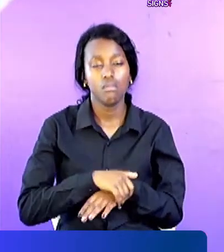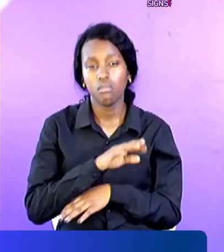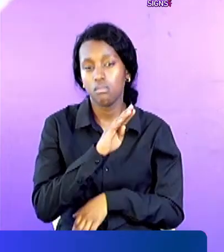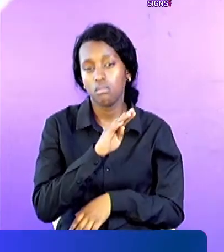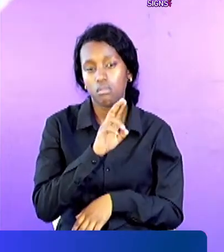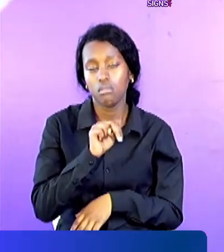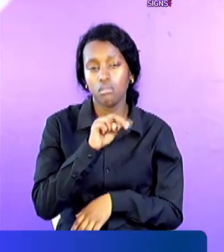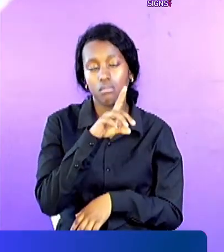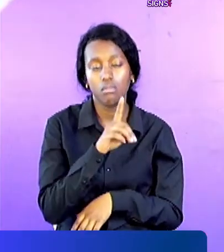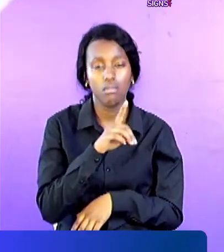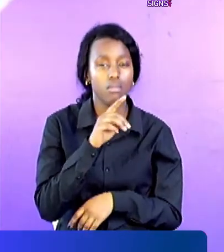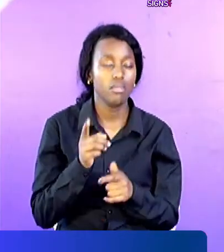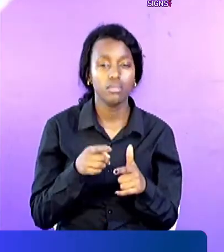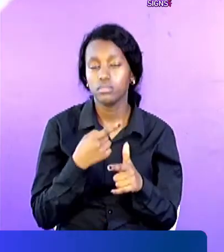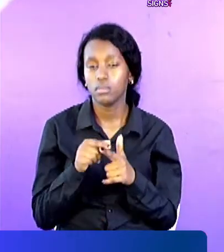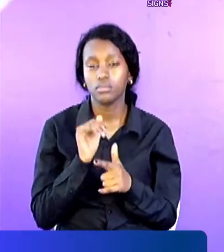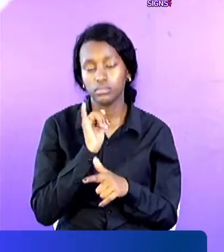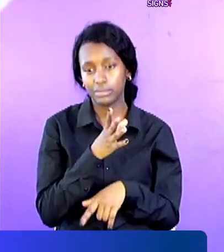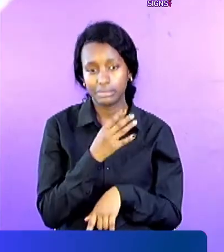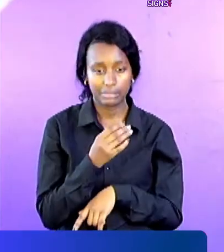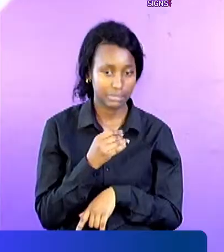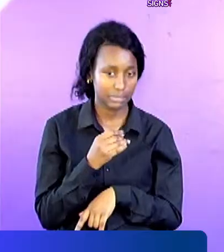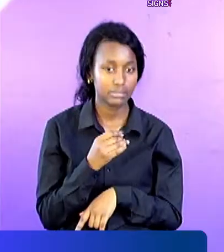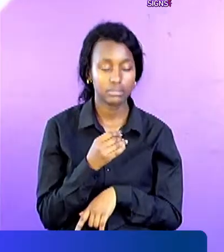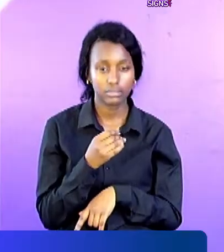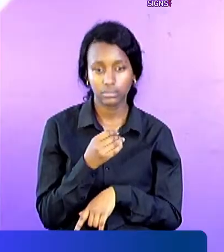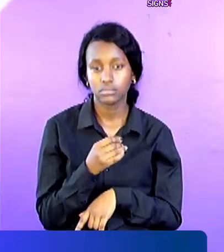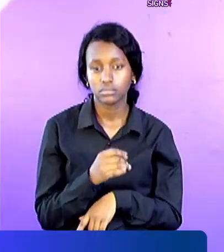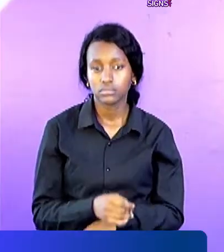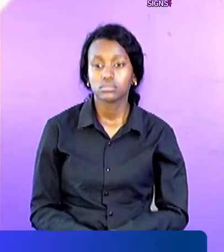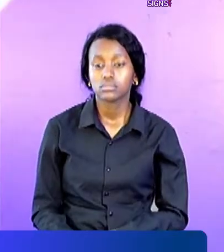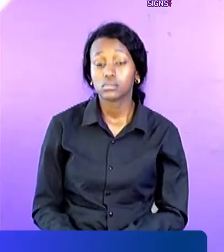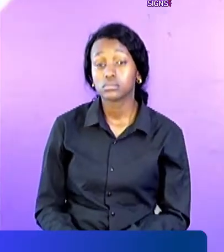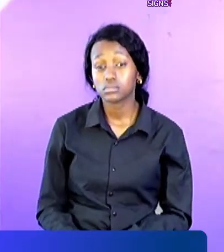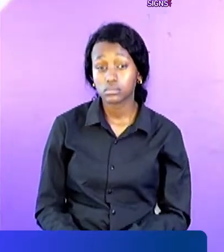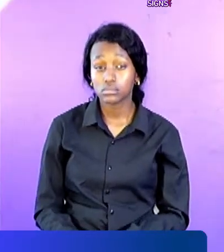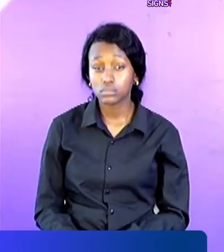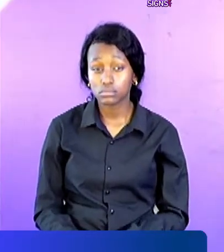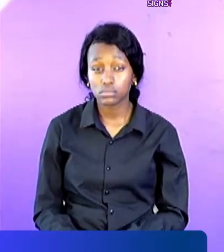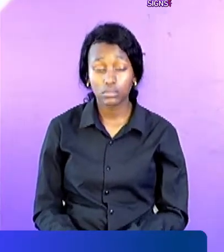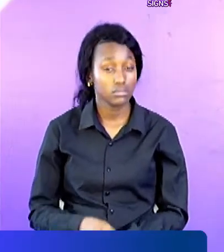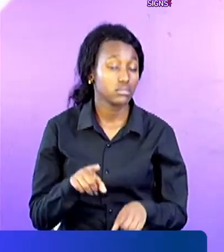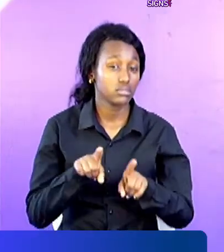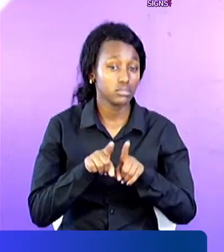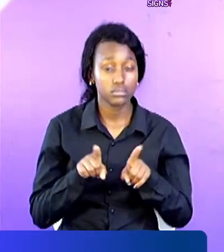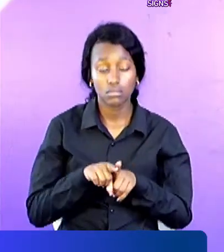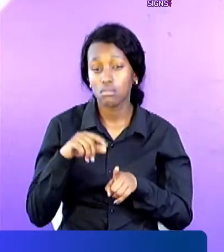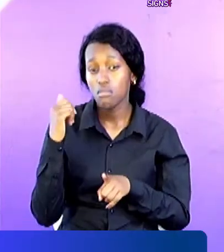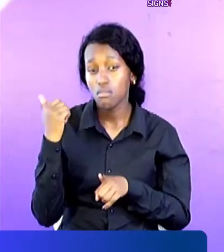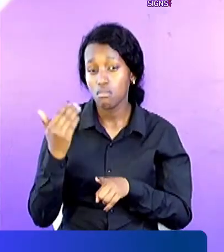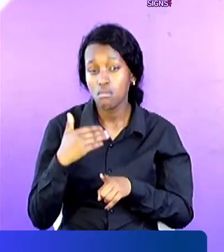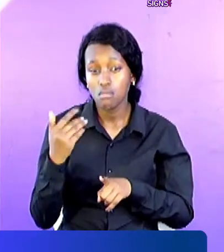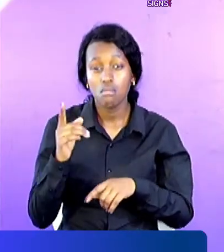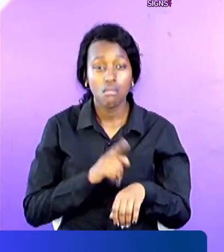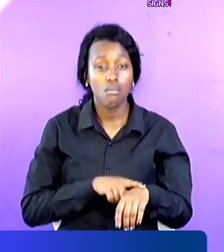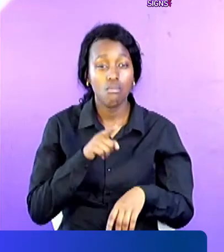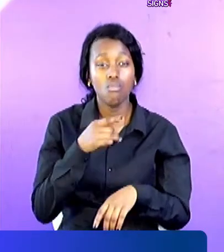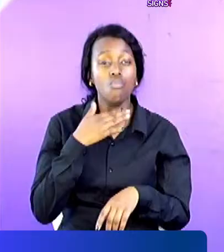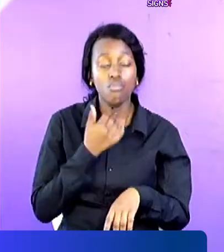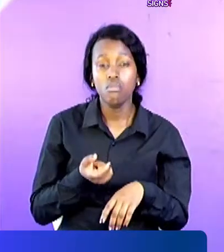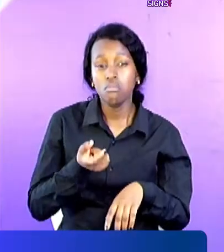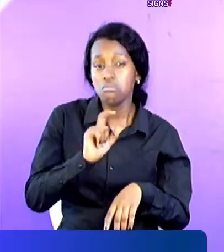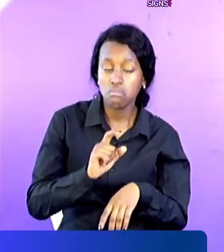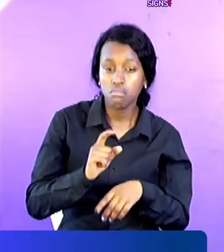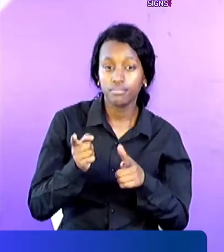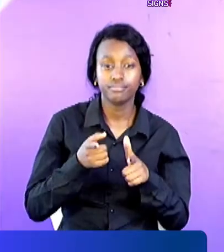As low as 1,000 shillings, you can start. No problem. And every time you want to top up, you can top up 100 bob.